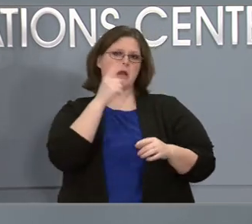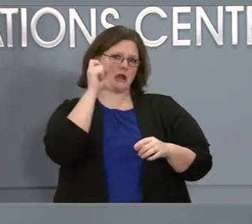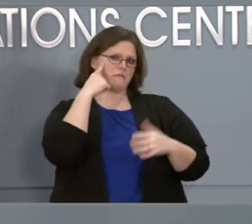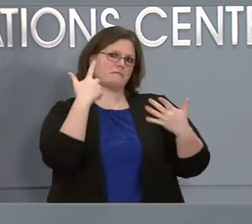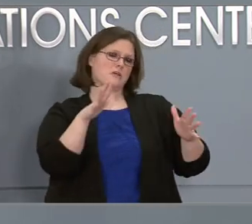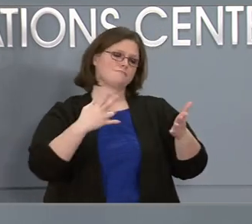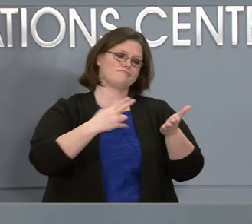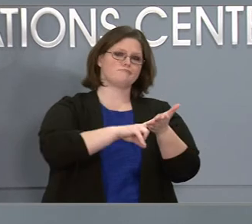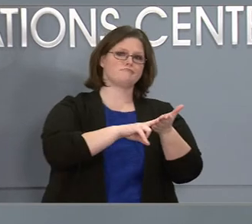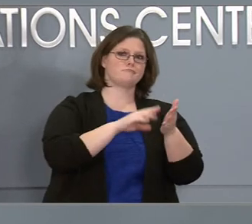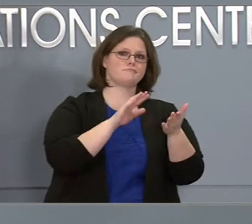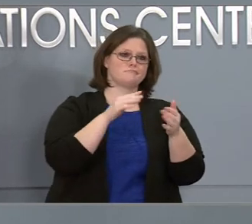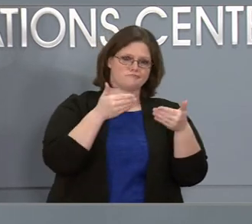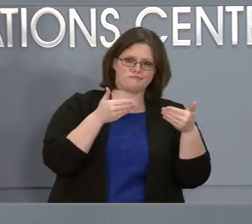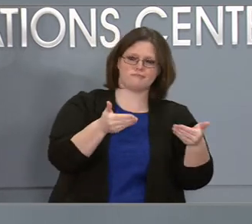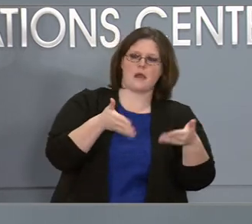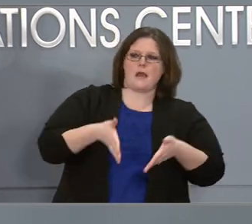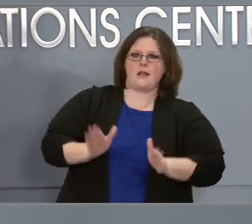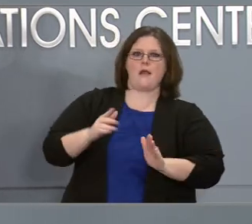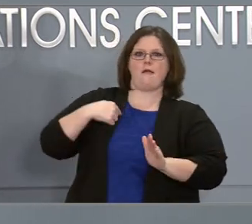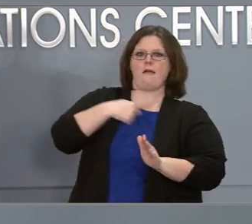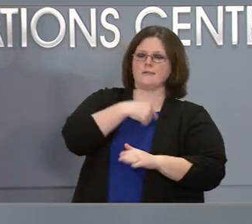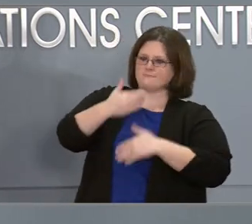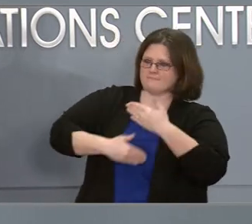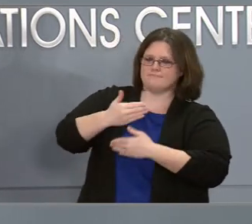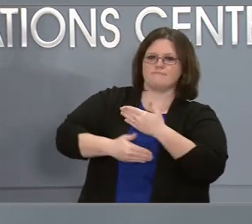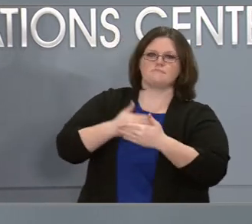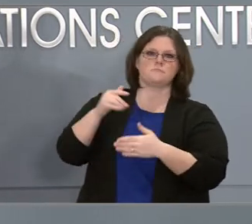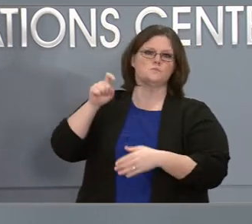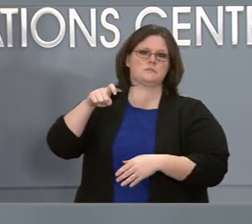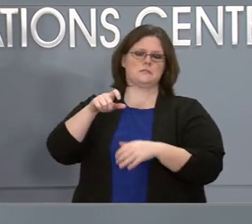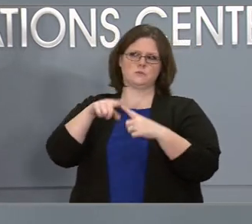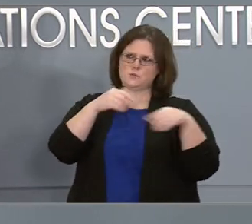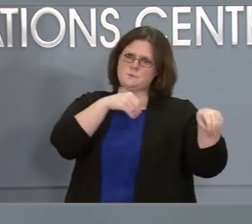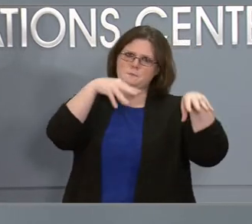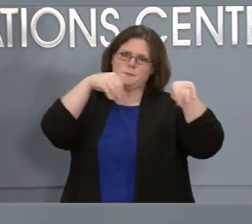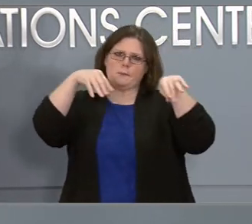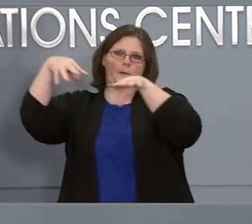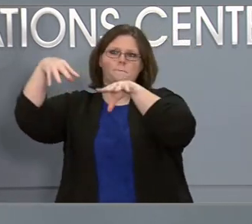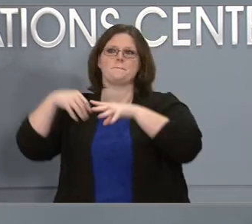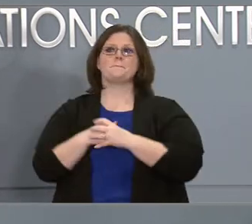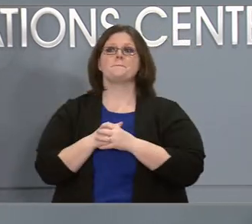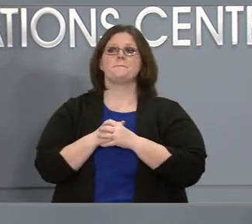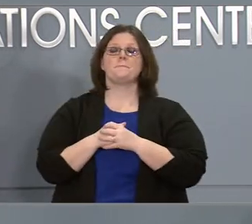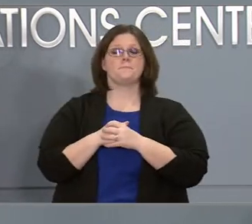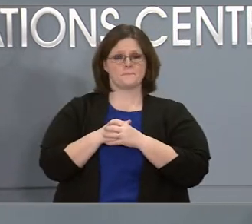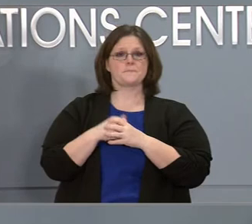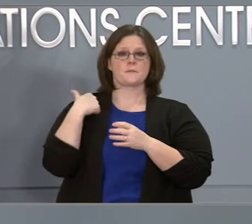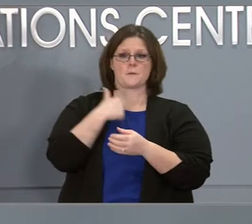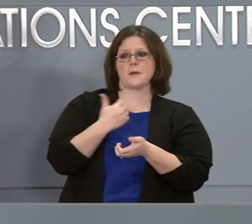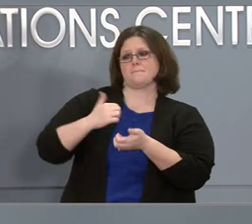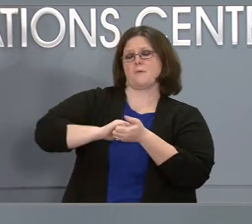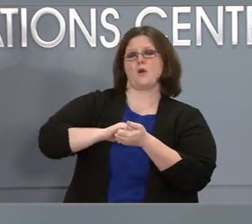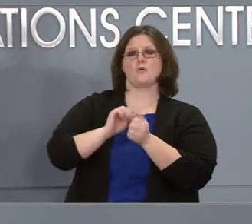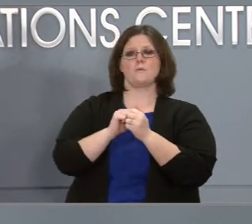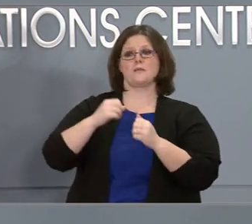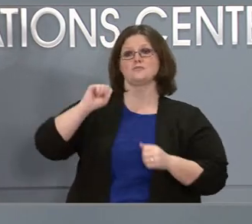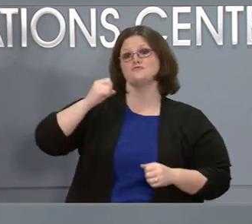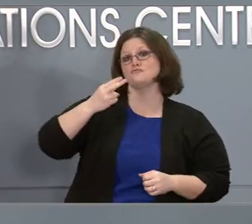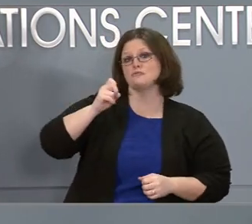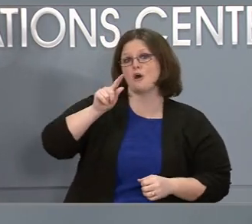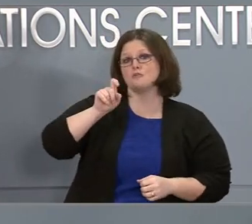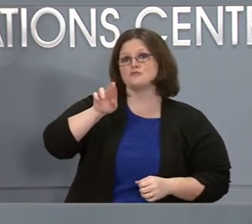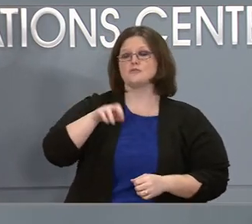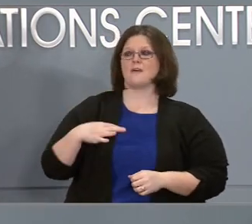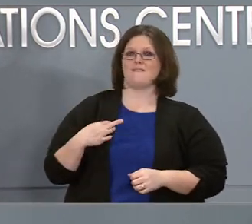to restore power. Our human services staff and VOADs are working to support preparations for any shelters or warming centers that might need to be